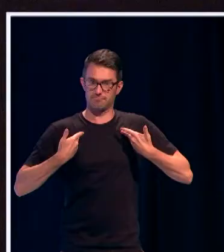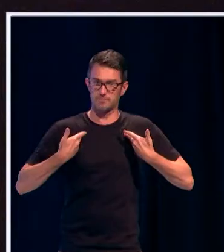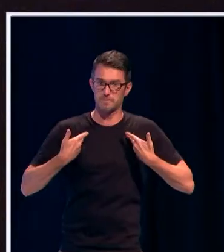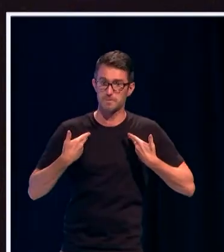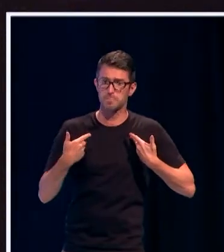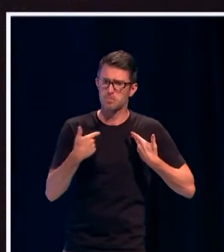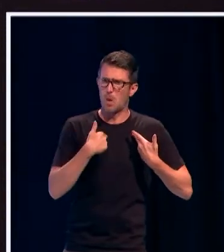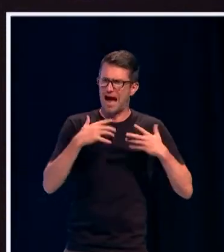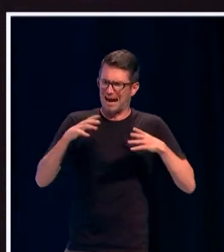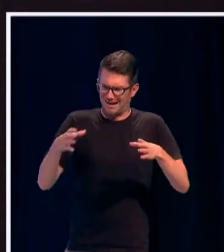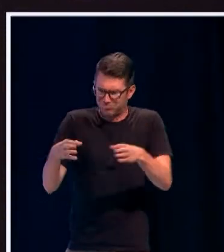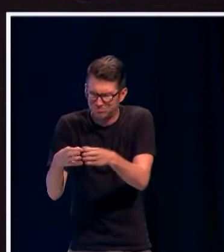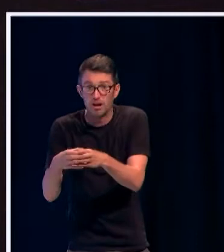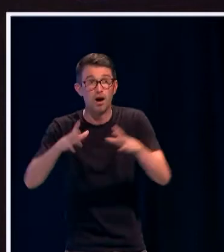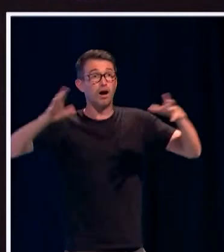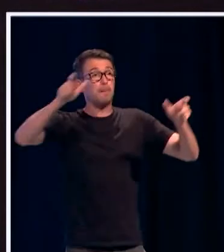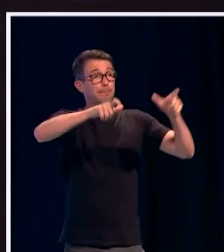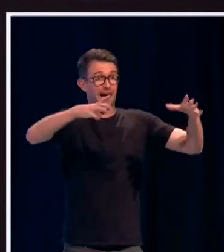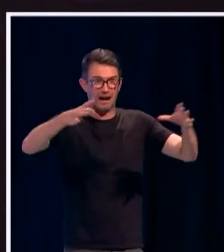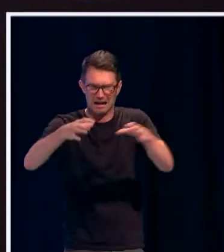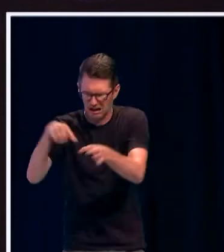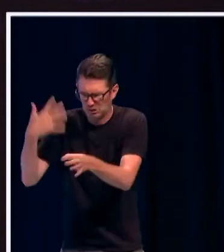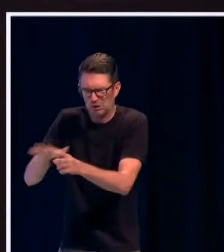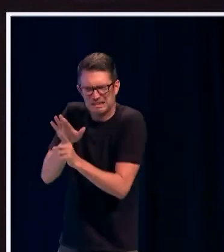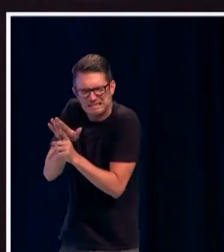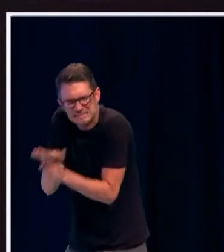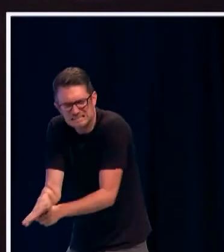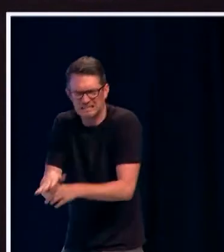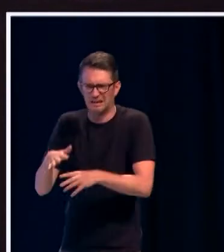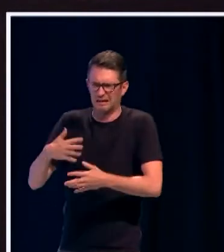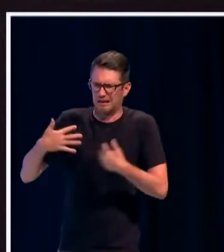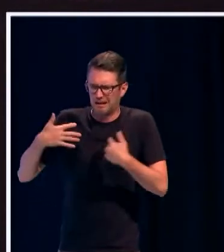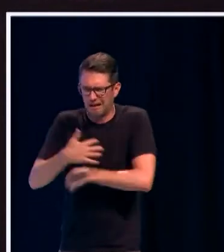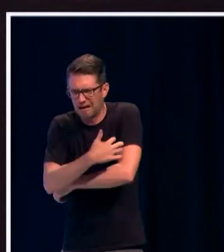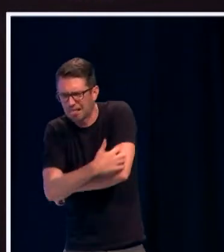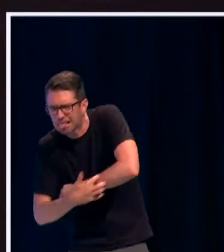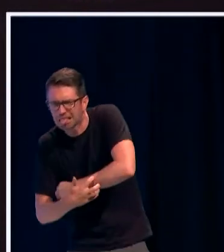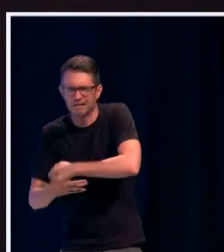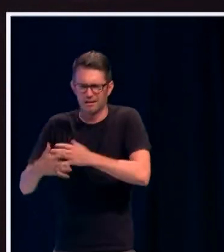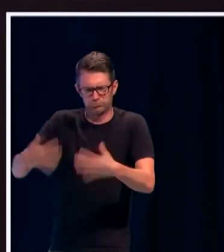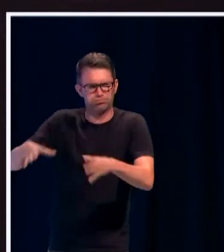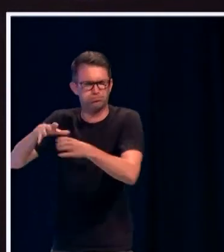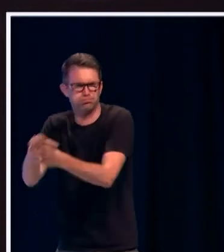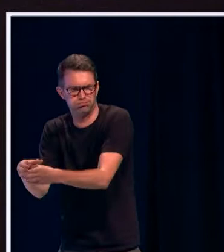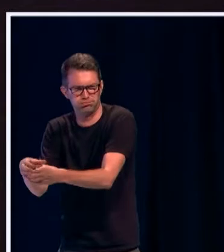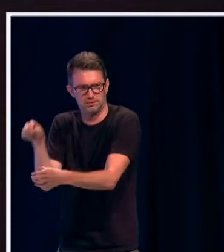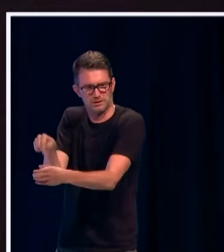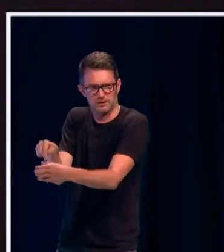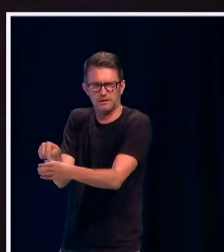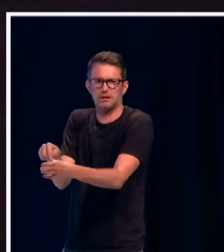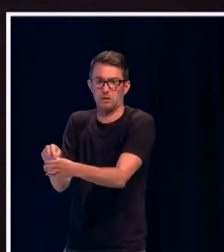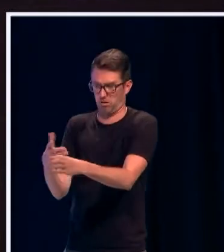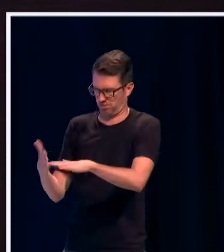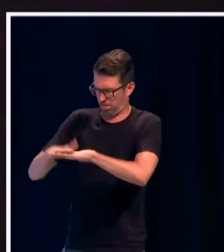group. Having said this, however, I would like to highlight that we are not only vulnerable and risks all